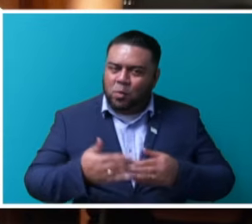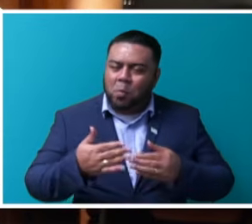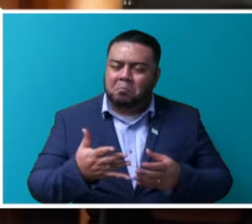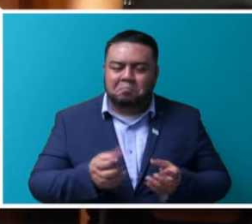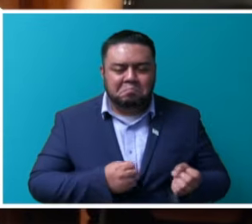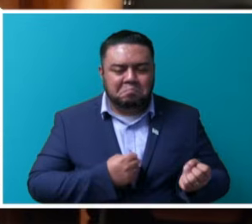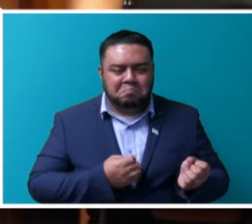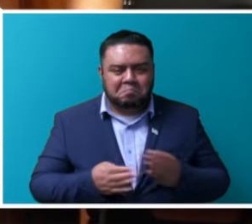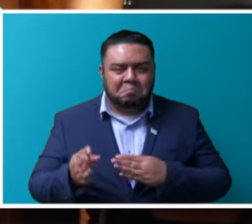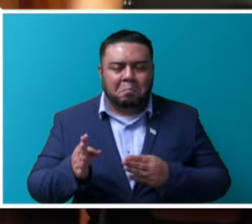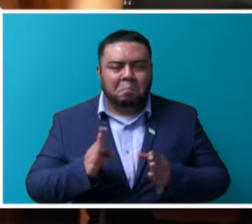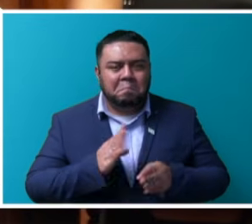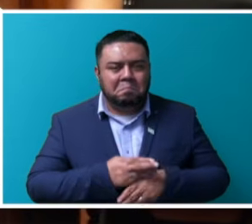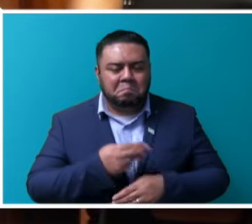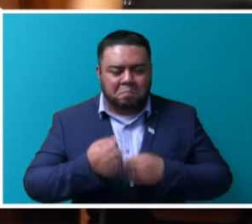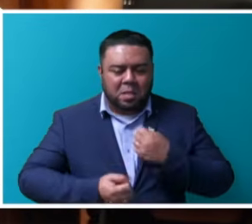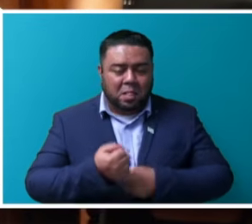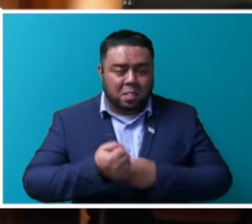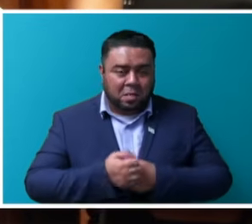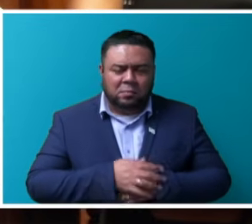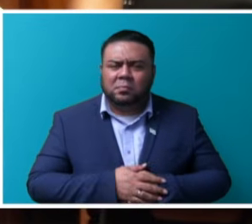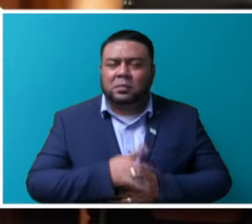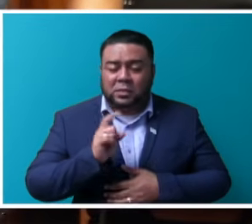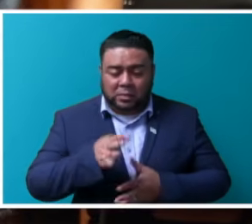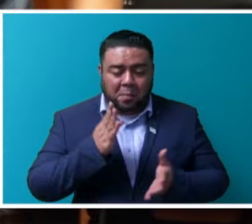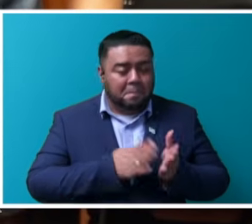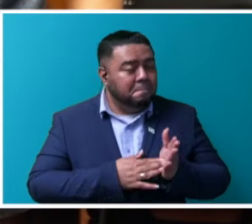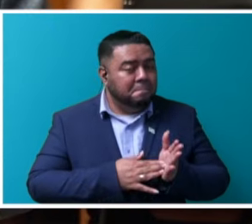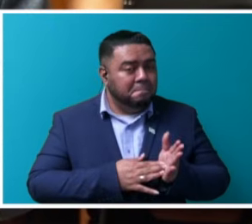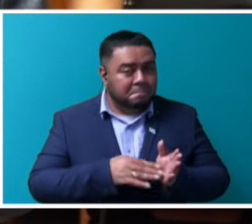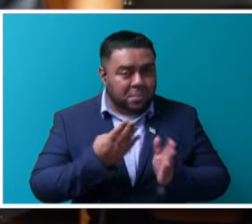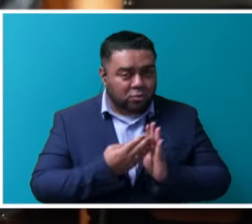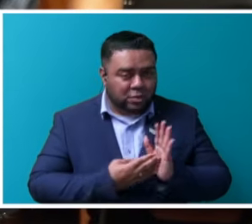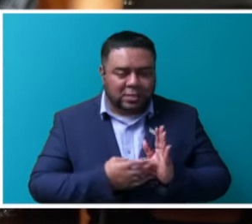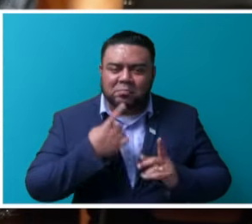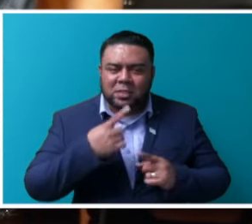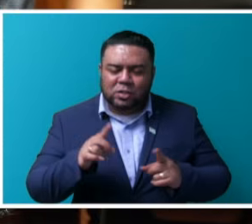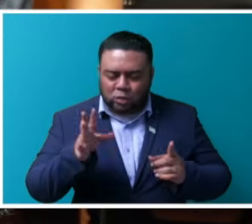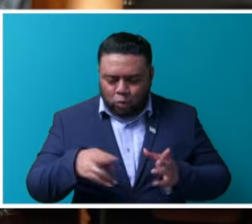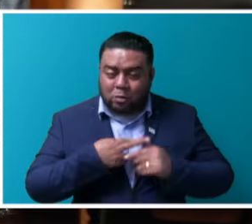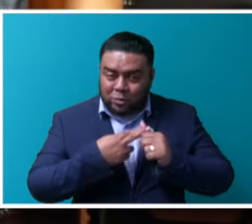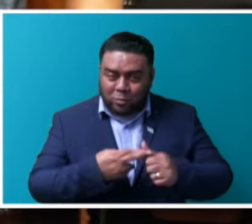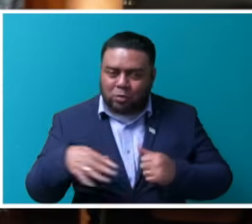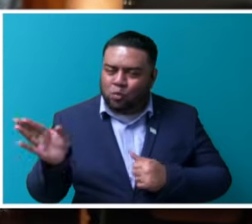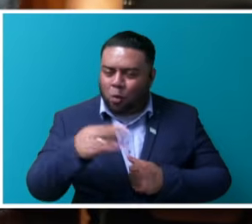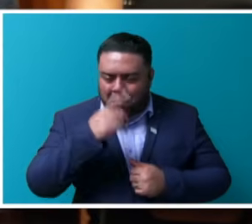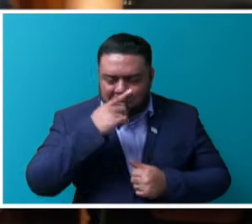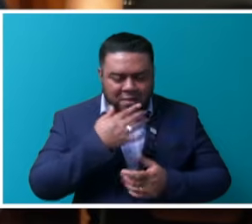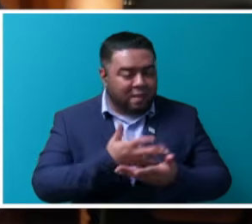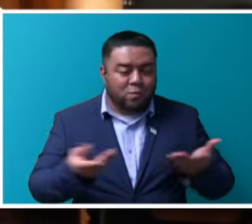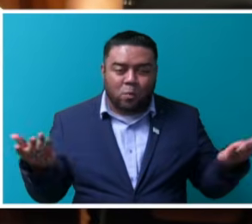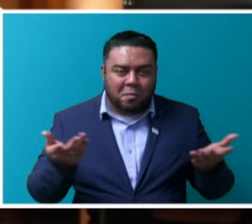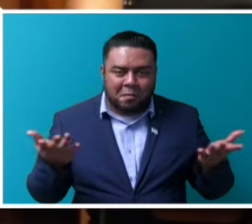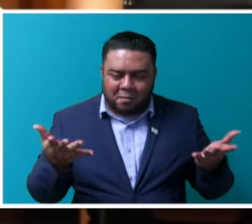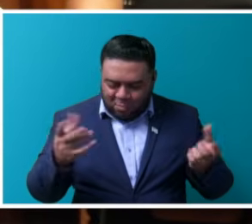mill. This budget, Mr. Speaker, speaks to and response to all Fijians everywhere as